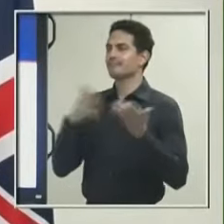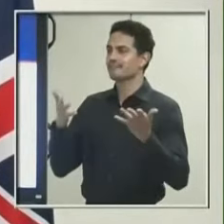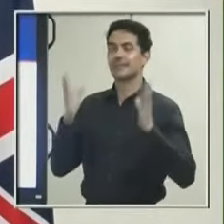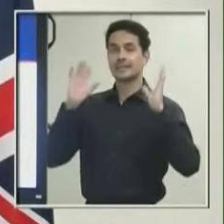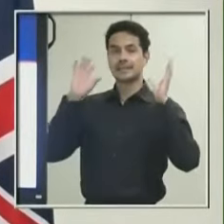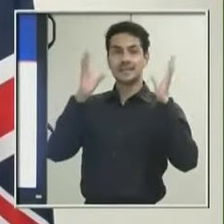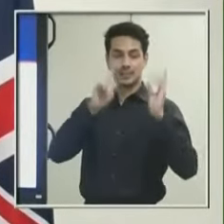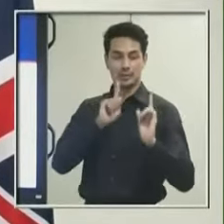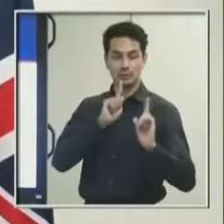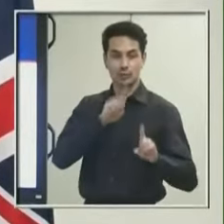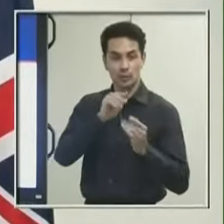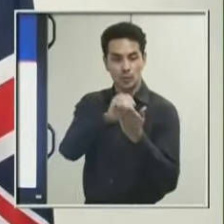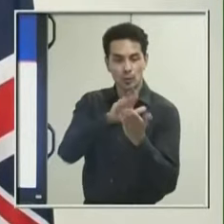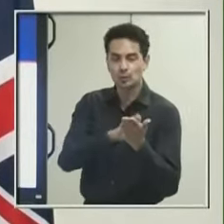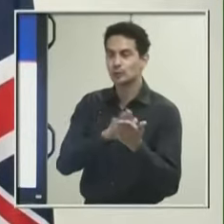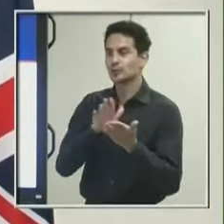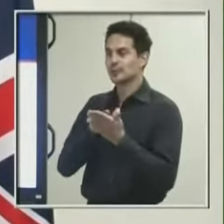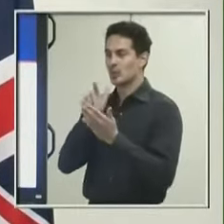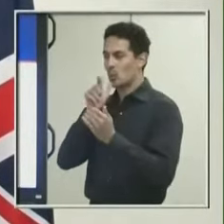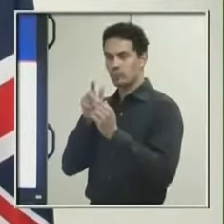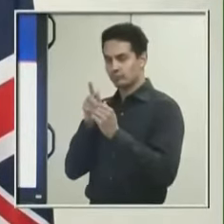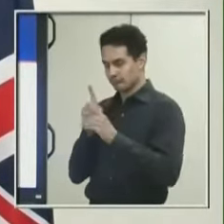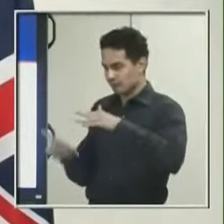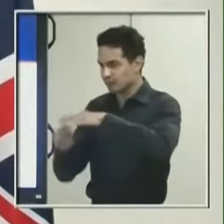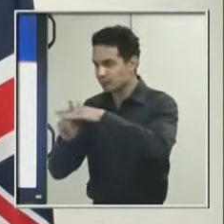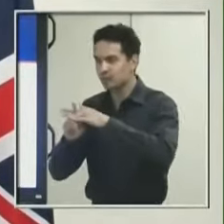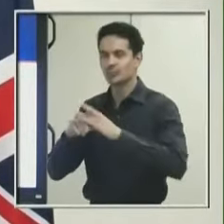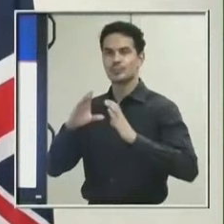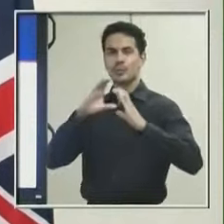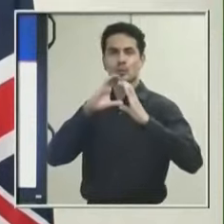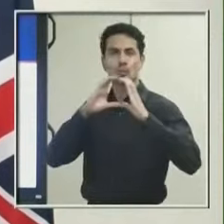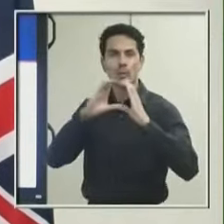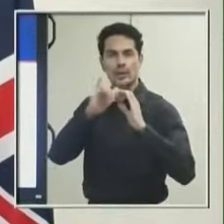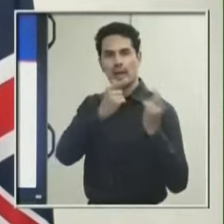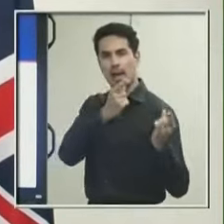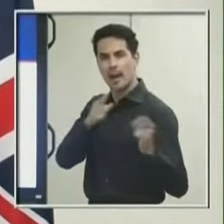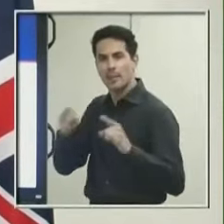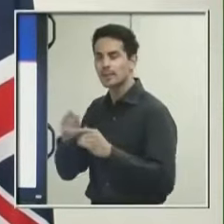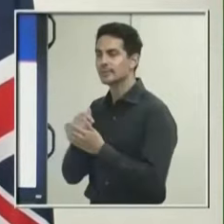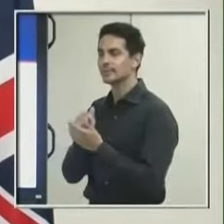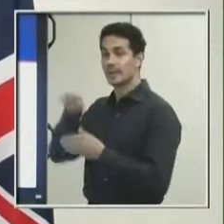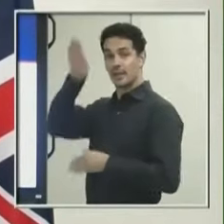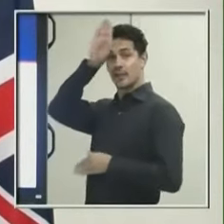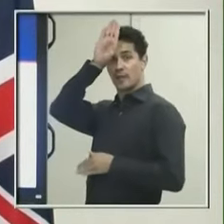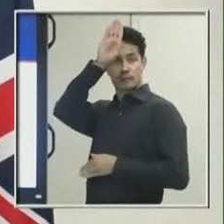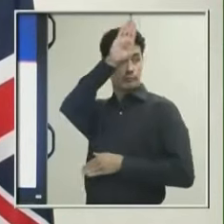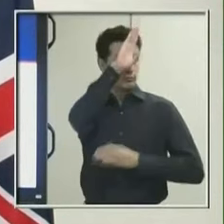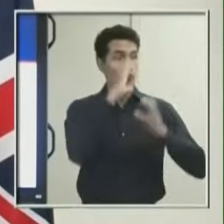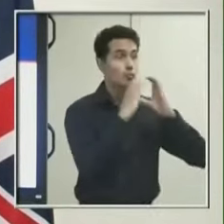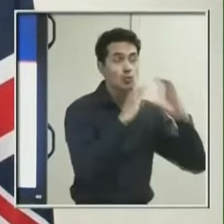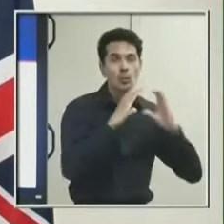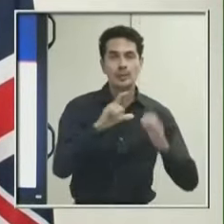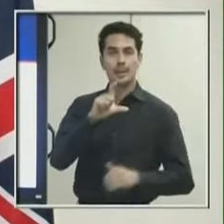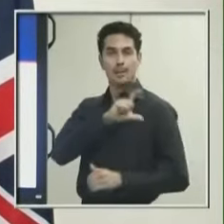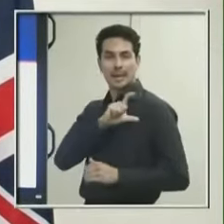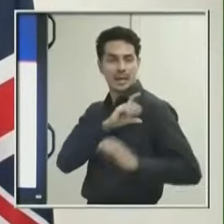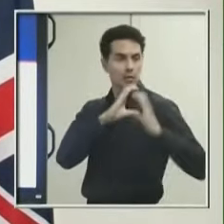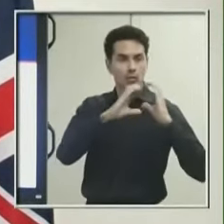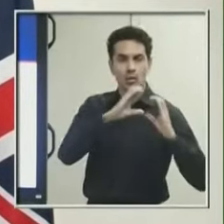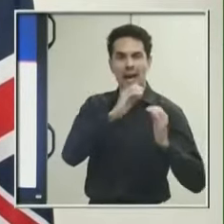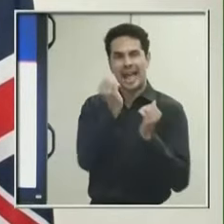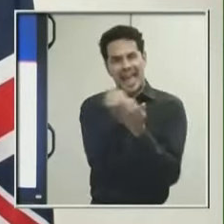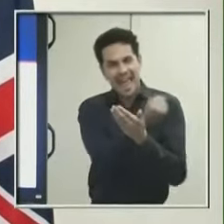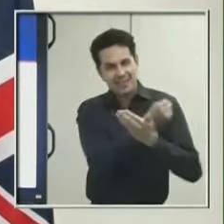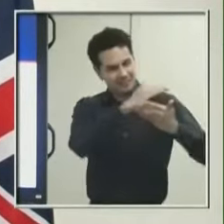records, computer-dated dispatch records, communications that went on between the firefighters and the police officers. And so we made